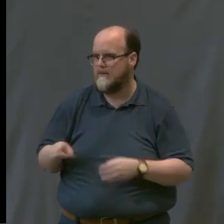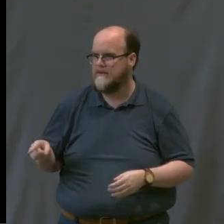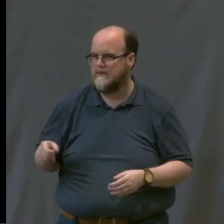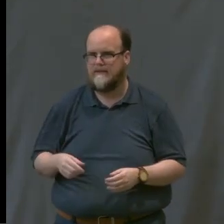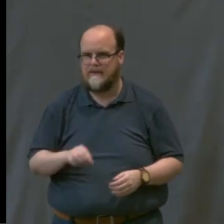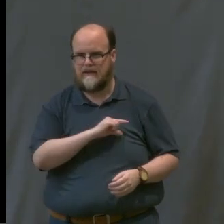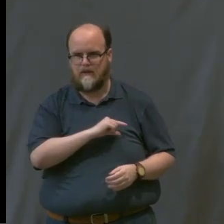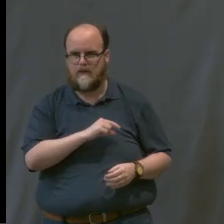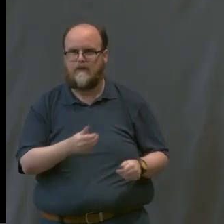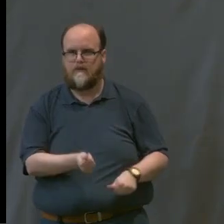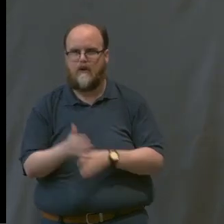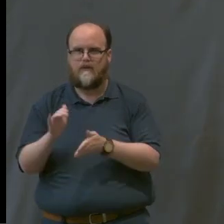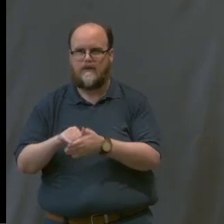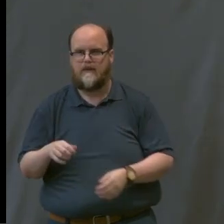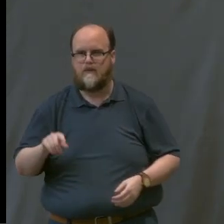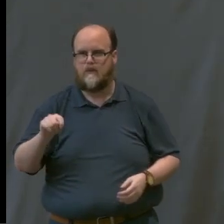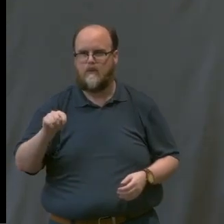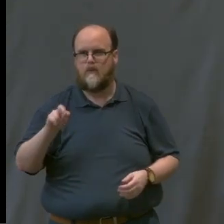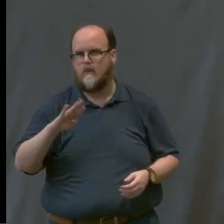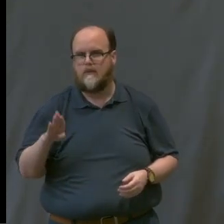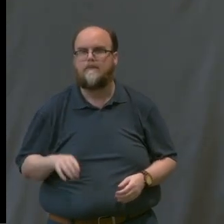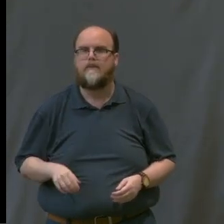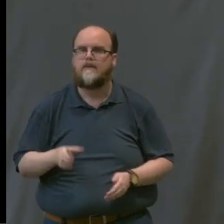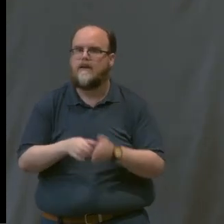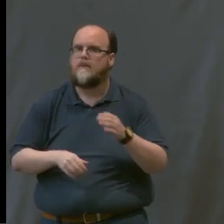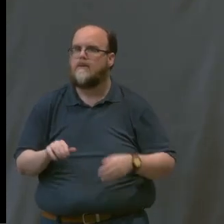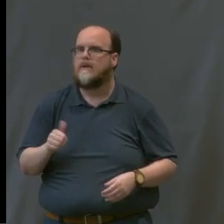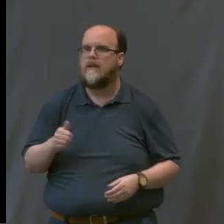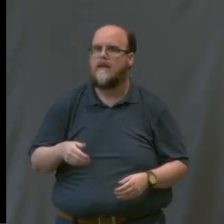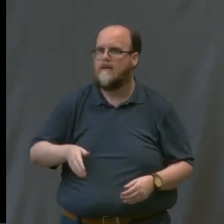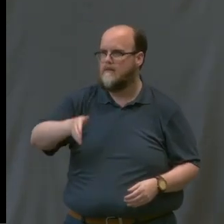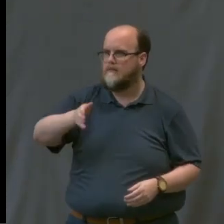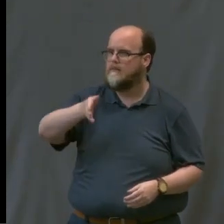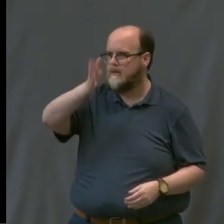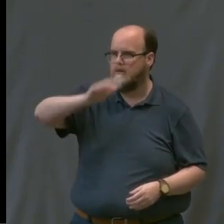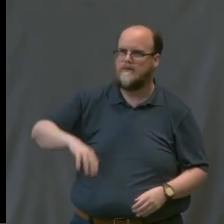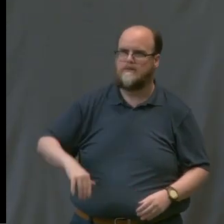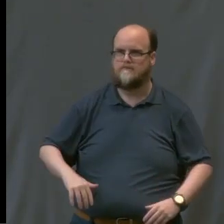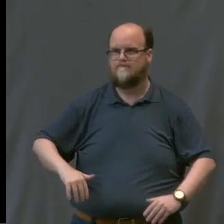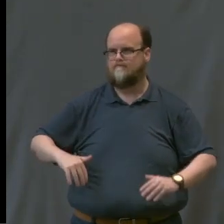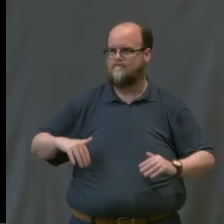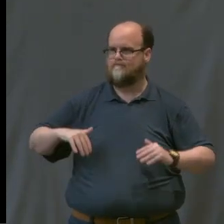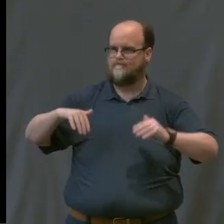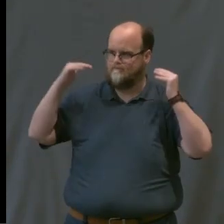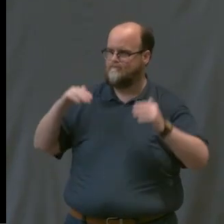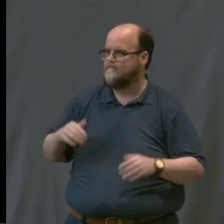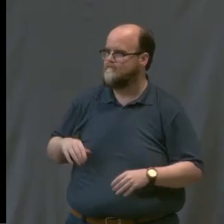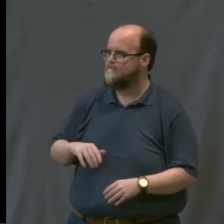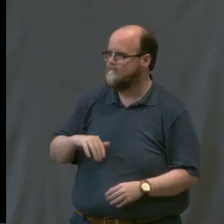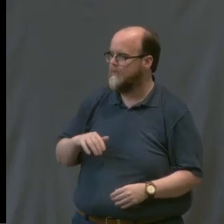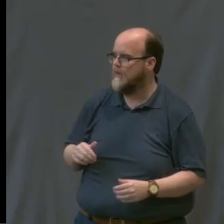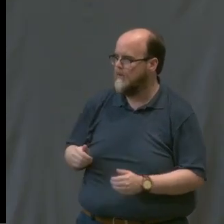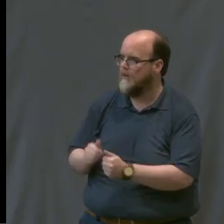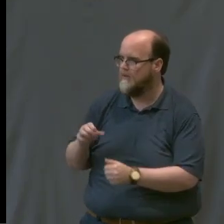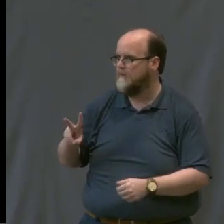this tribulation. Chapter 10, God has had enough of the villain acting this way. Chapters